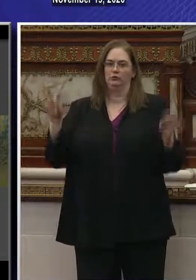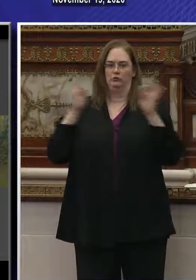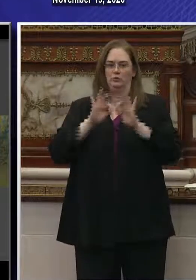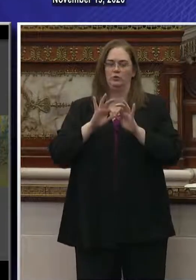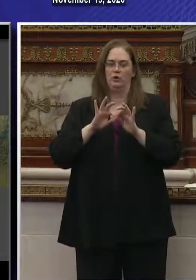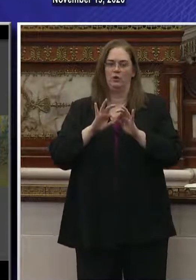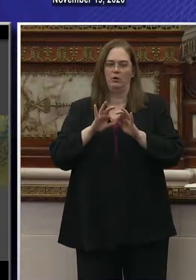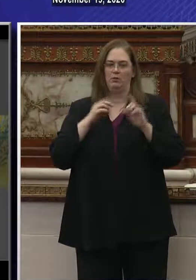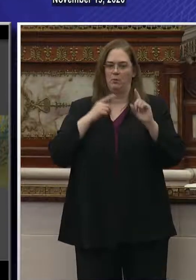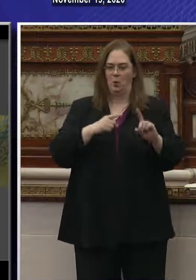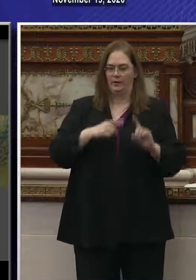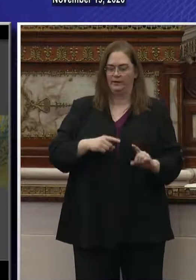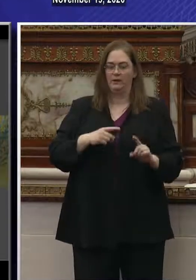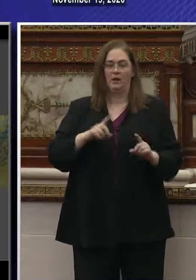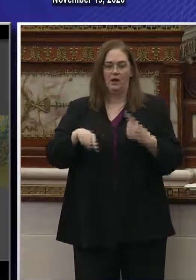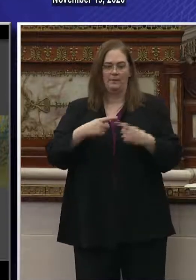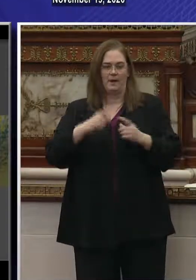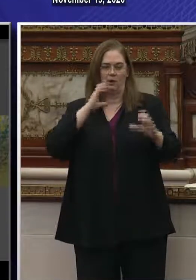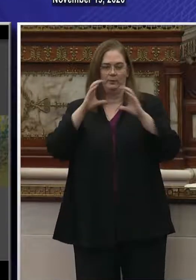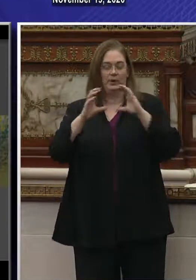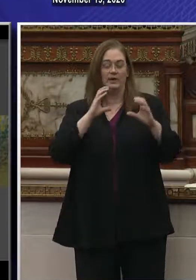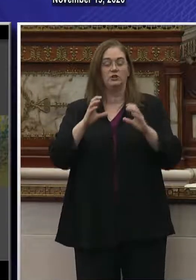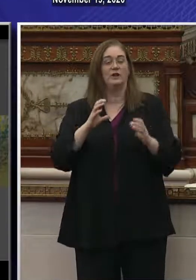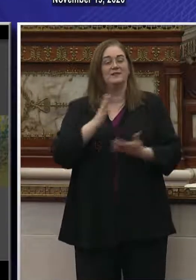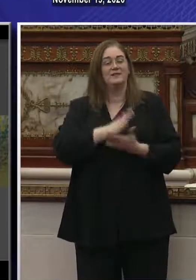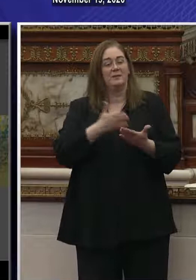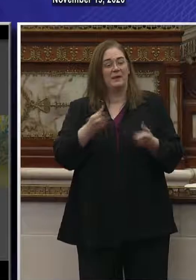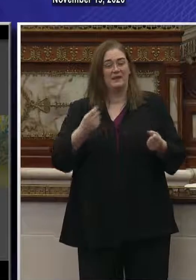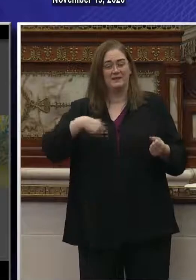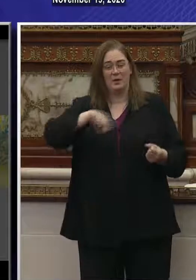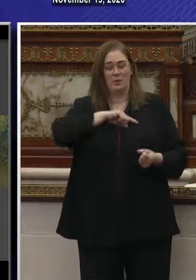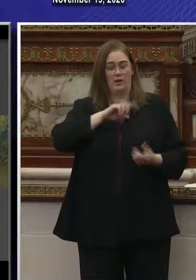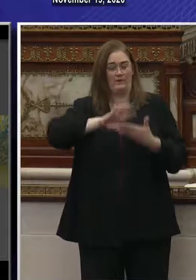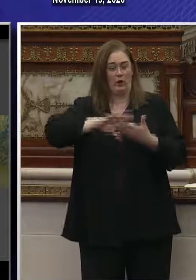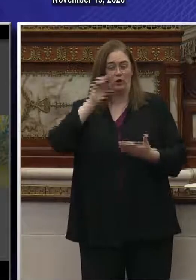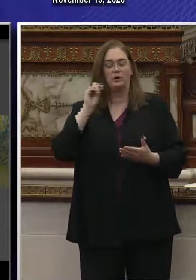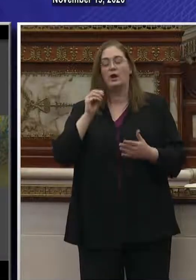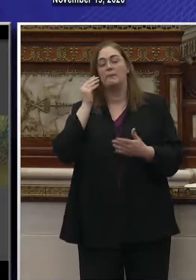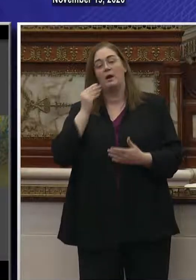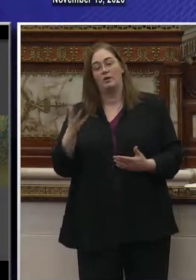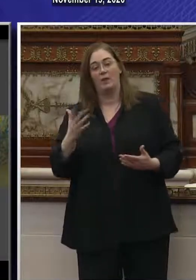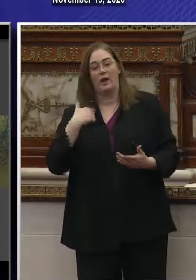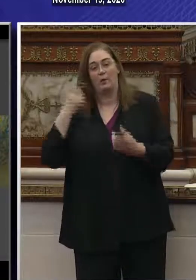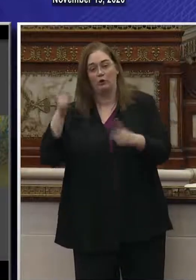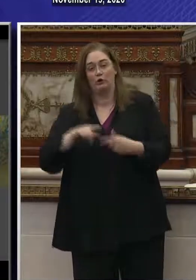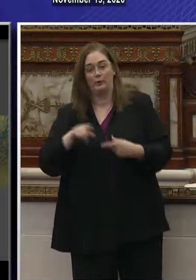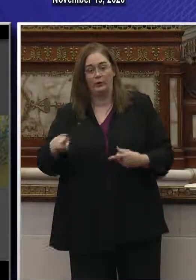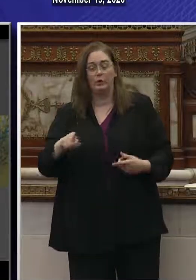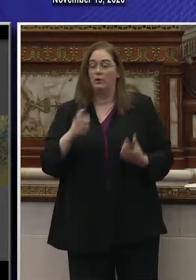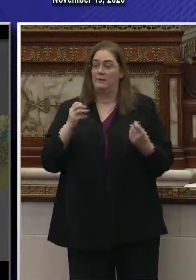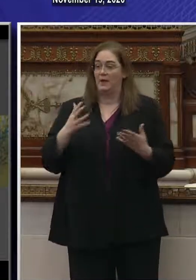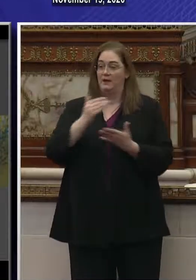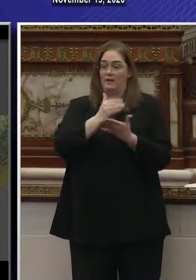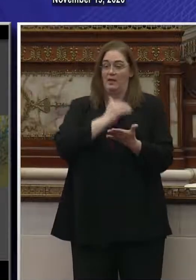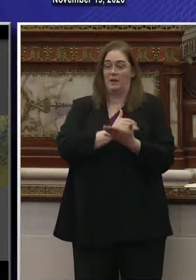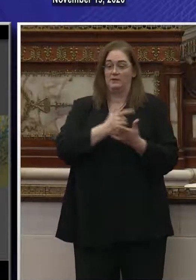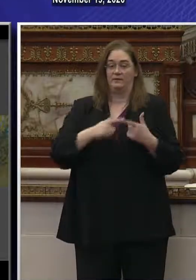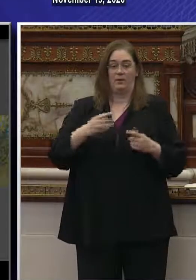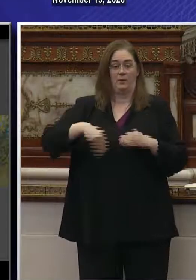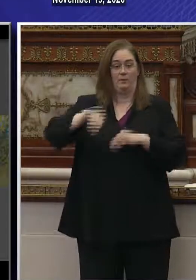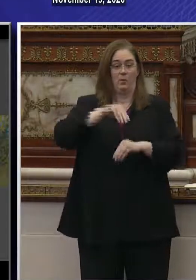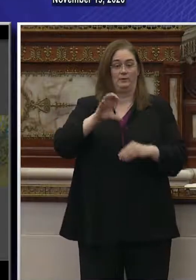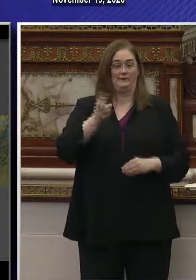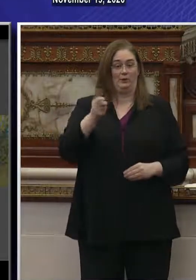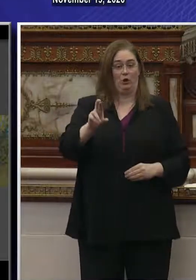crucial points about communication and some of the things we've learned. And by the way, I would agree with you. I think many of the lessons of our mobile